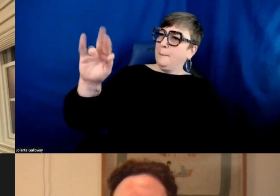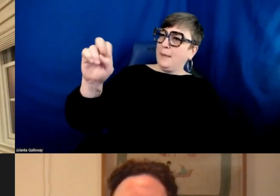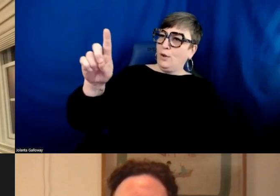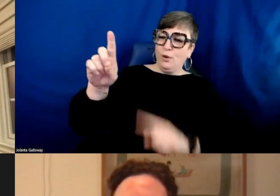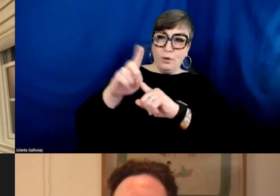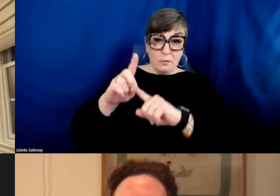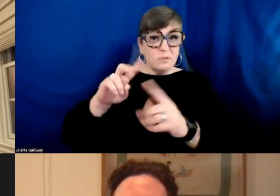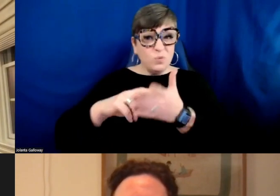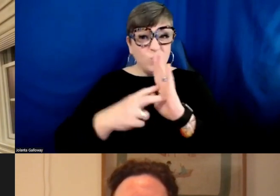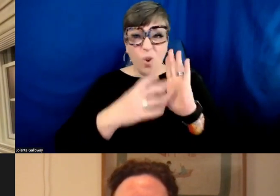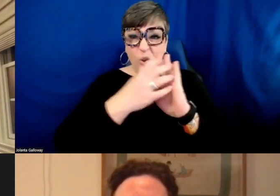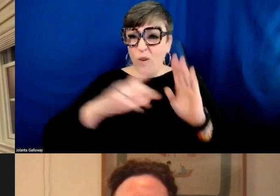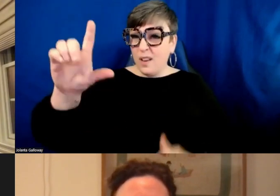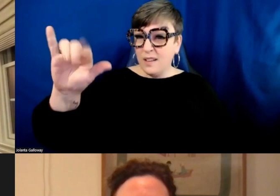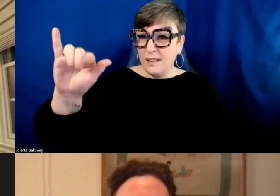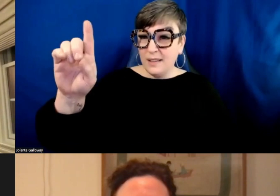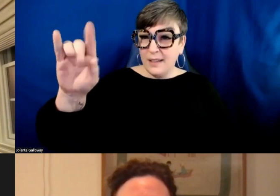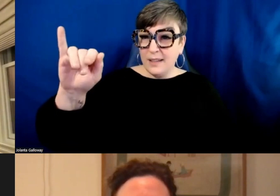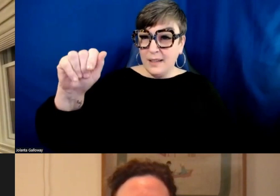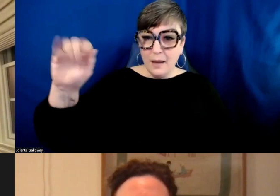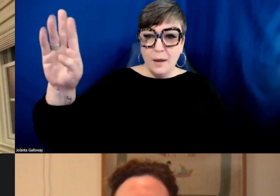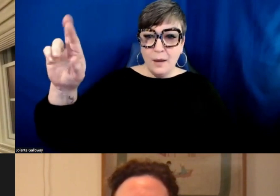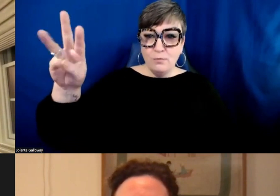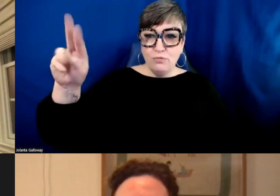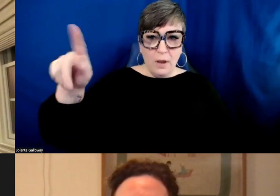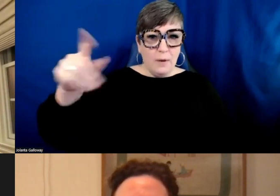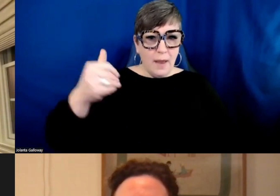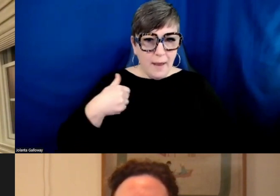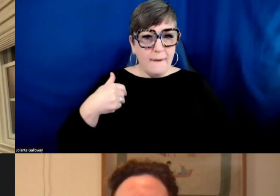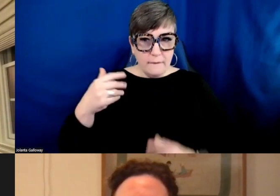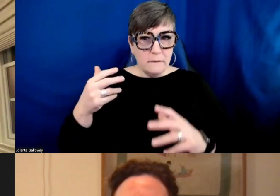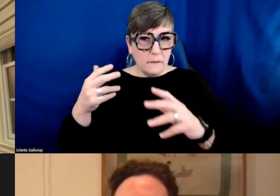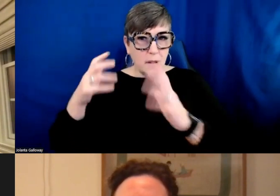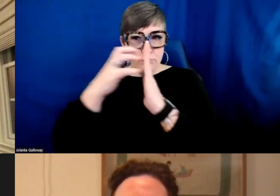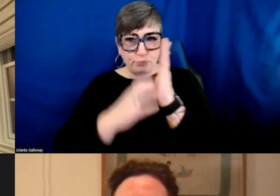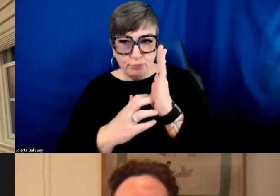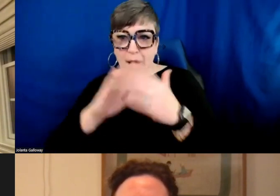glossaries online that will also aid in how we write about disability.